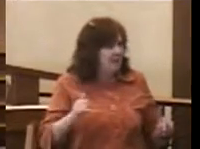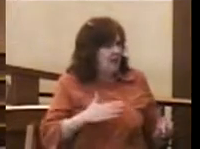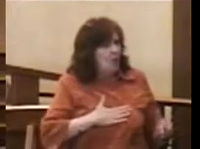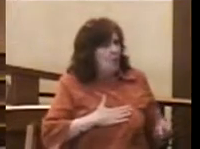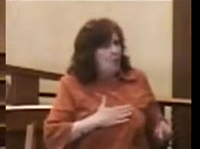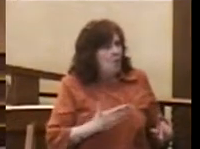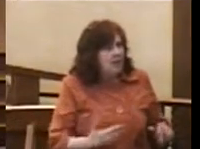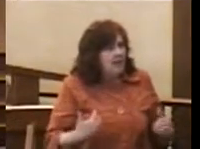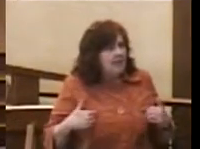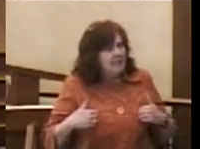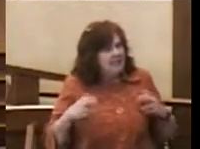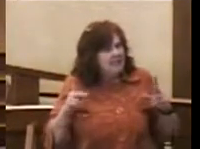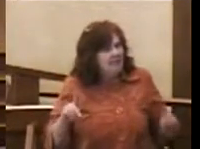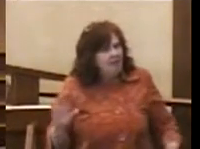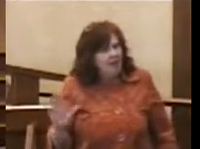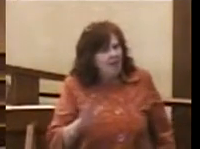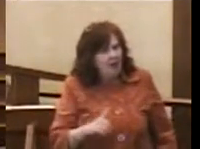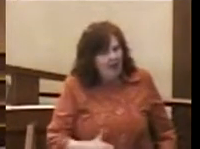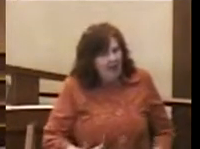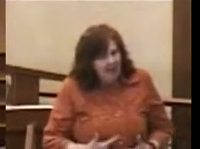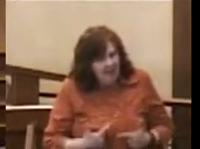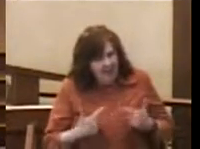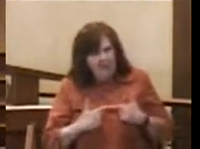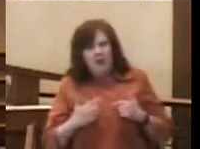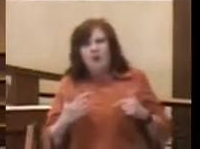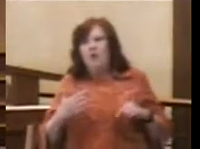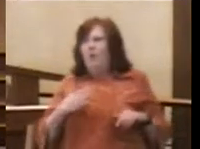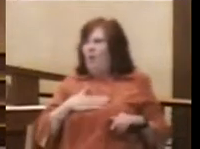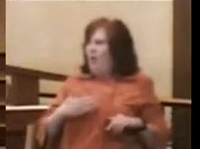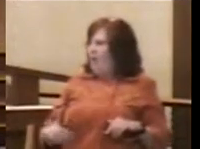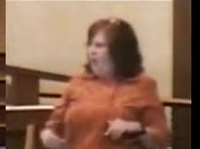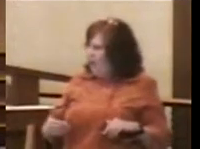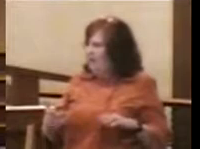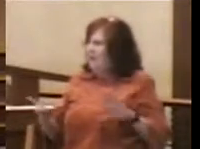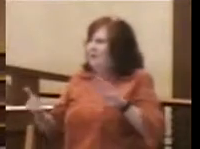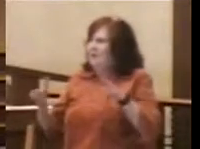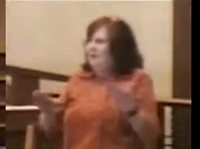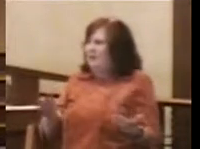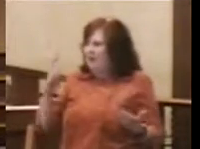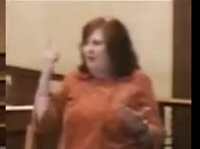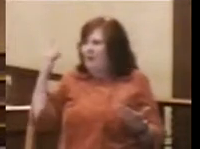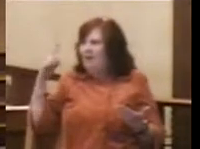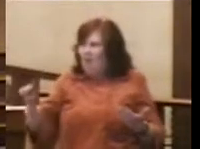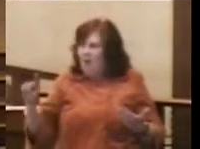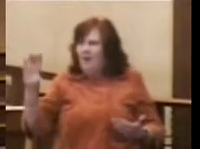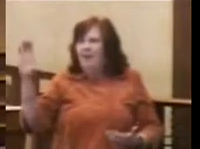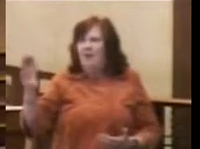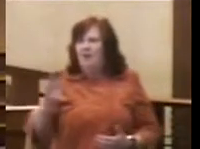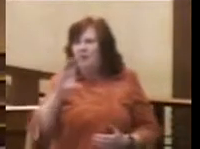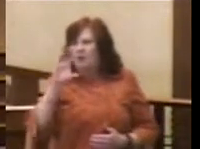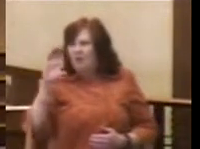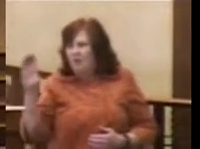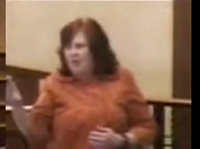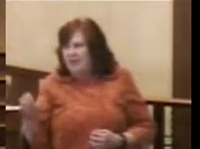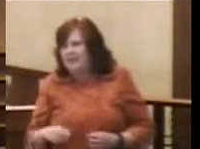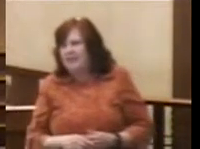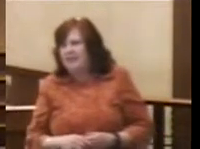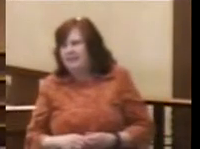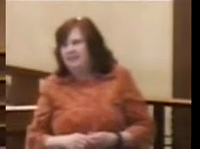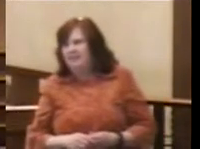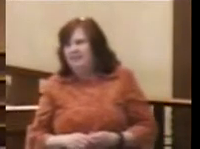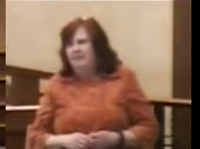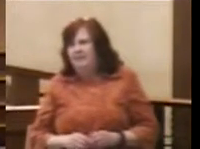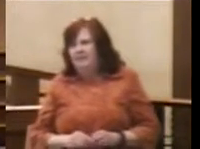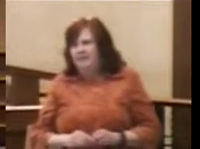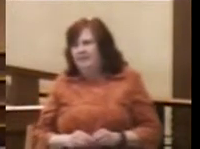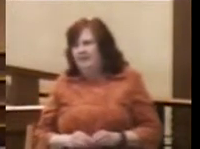to give their life, who are willing to lay down their life for the cross.